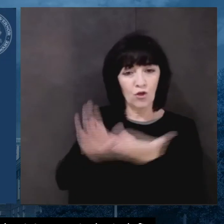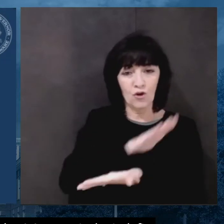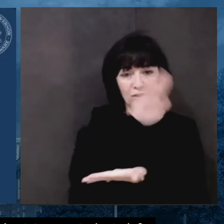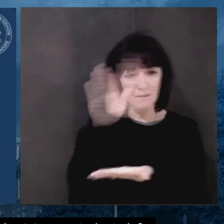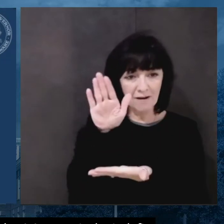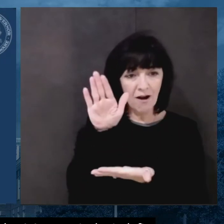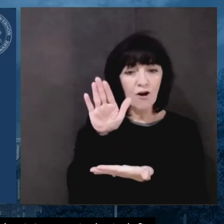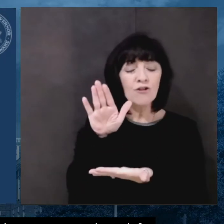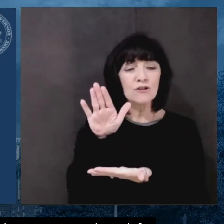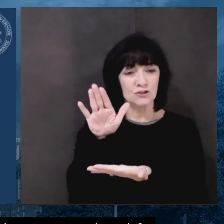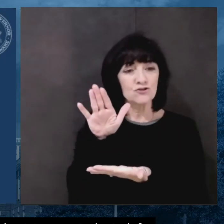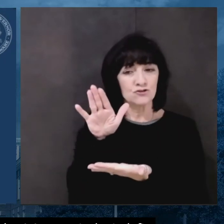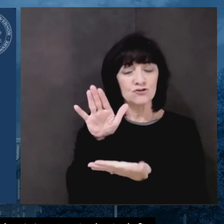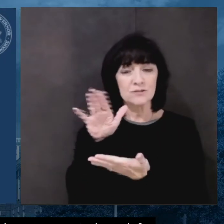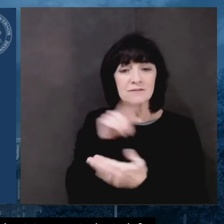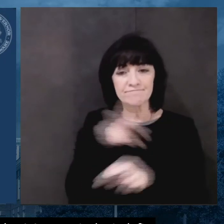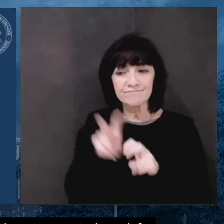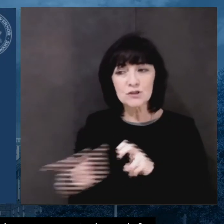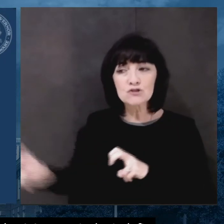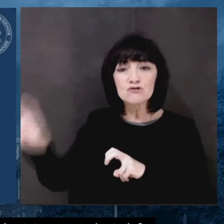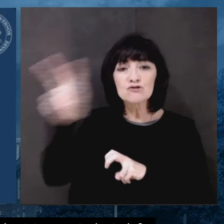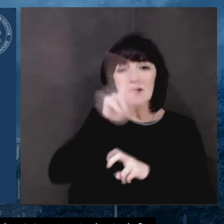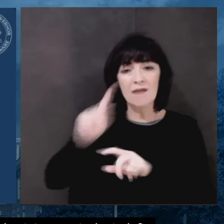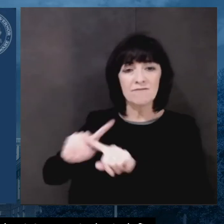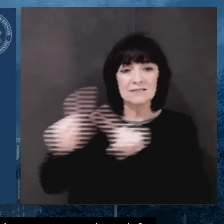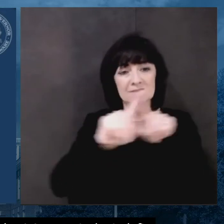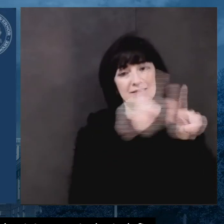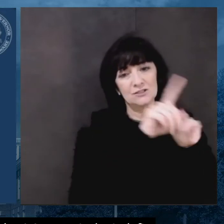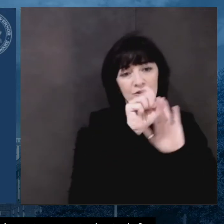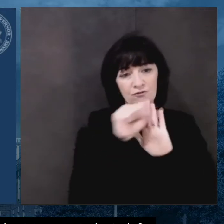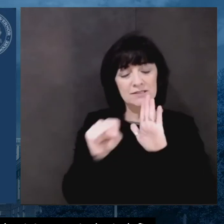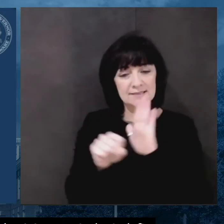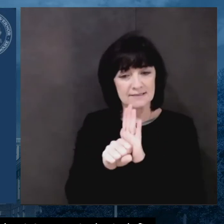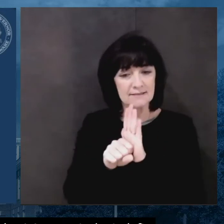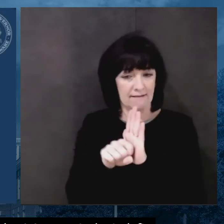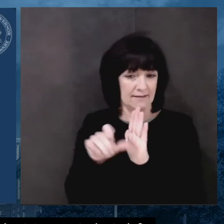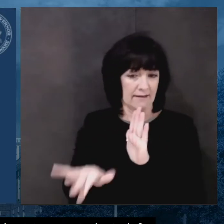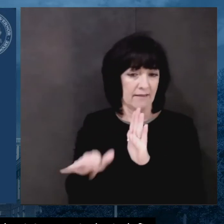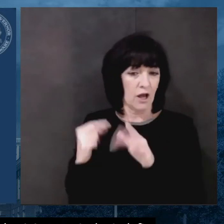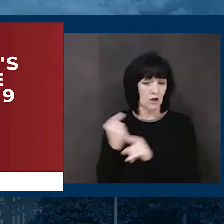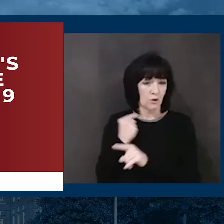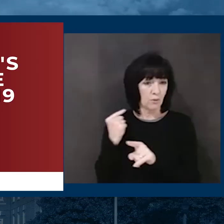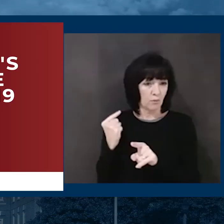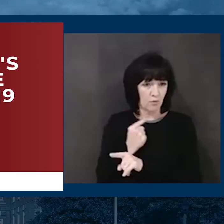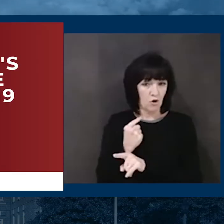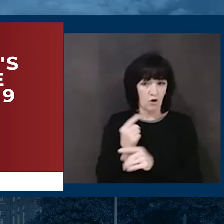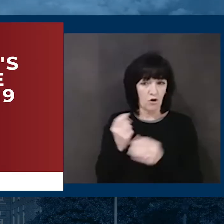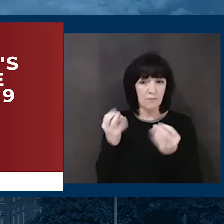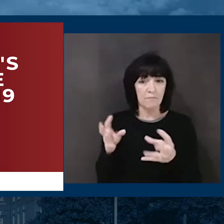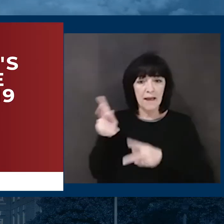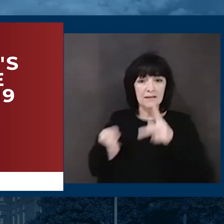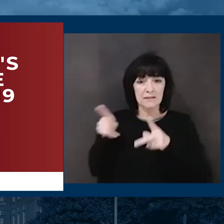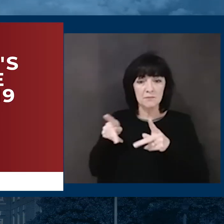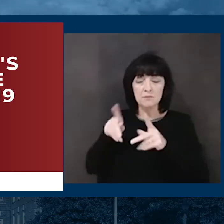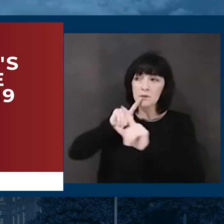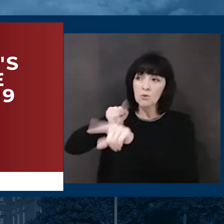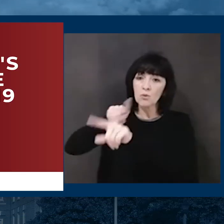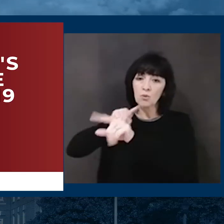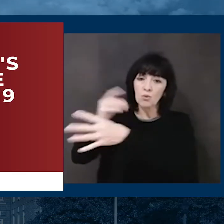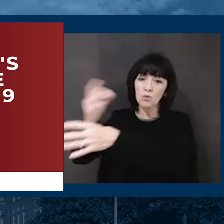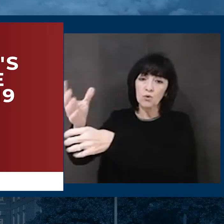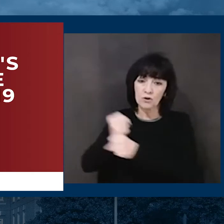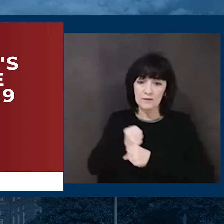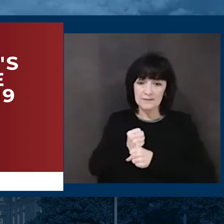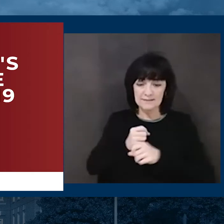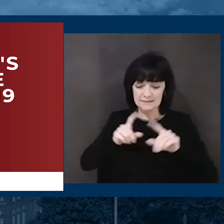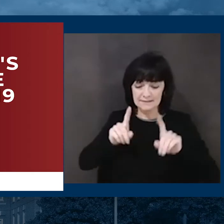traveling around among states, and that was appropriate. Folks getting tested on their way